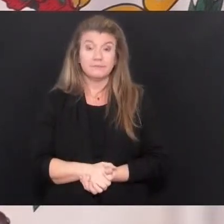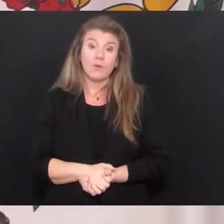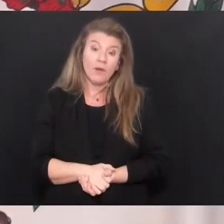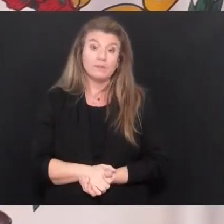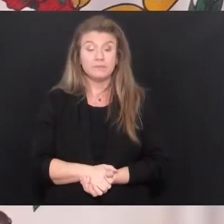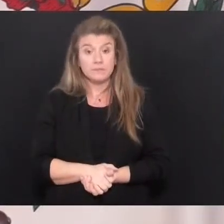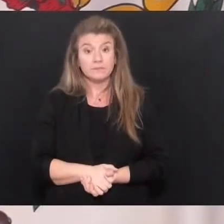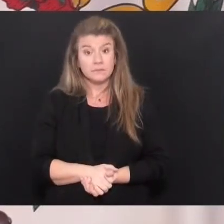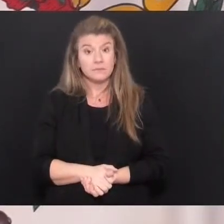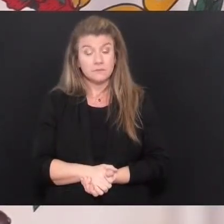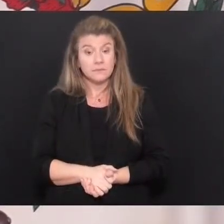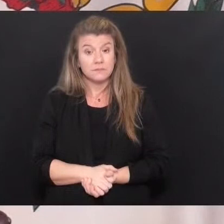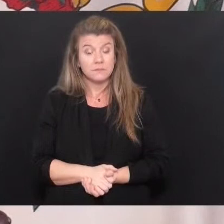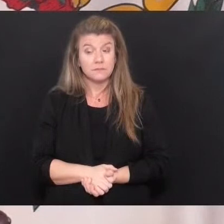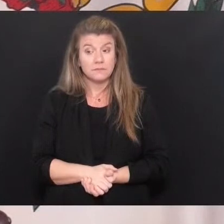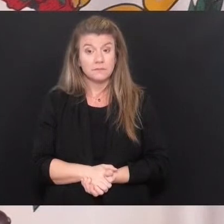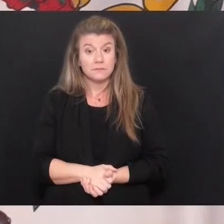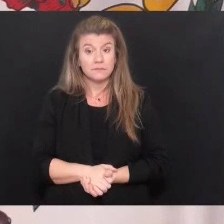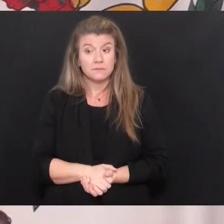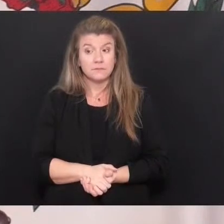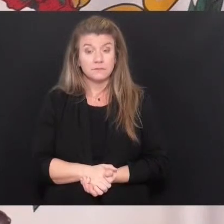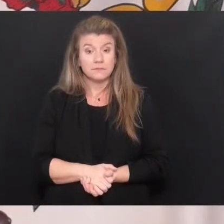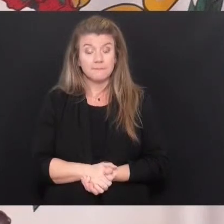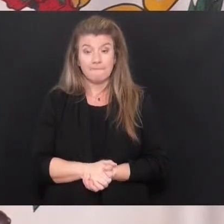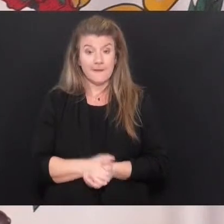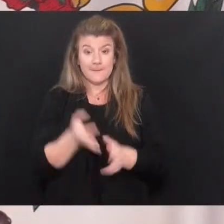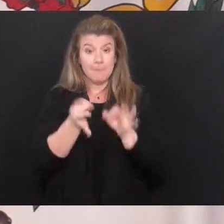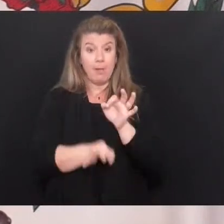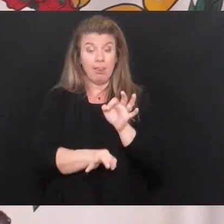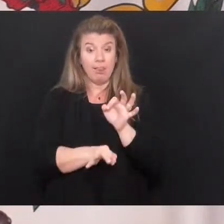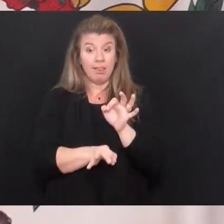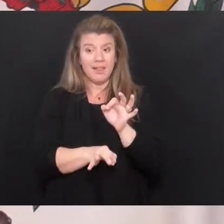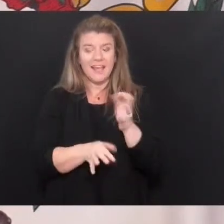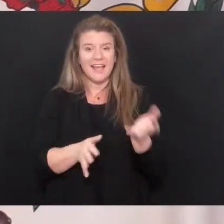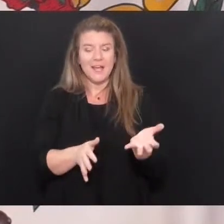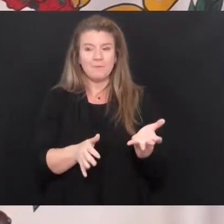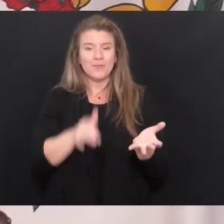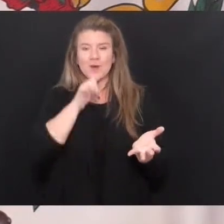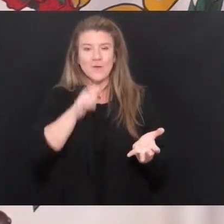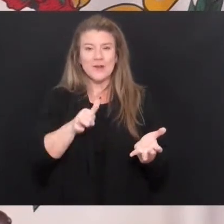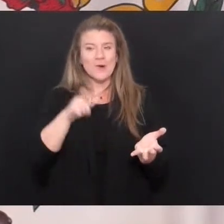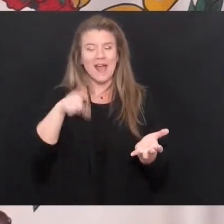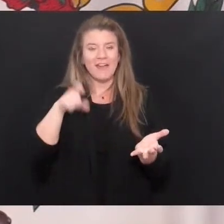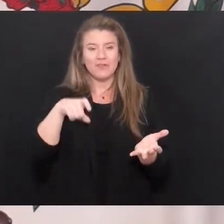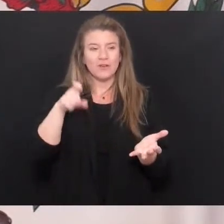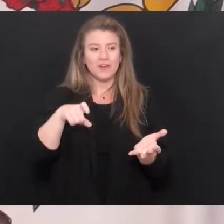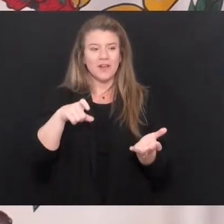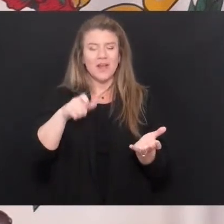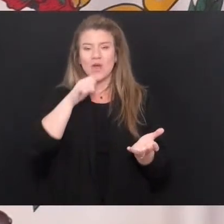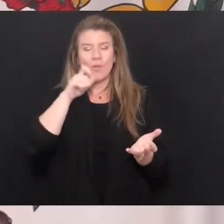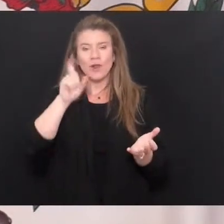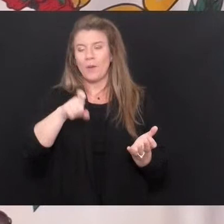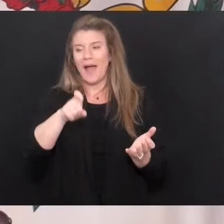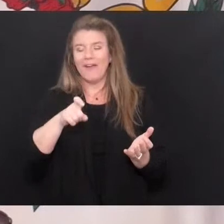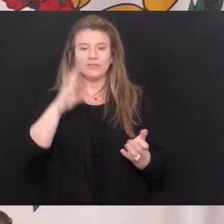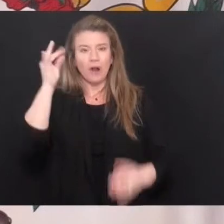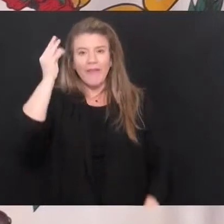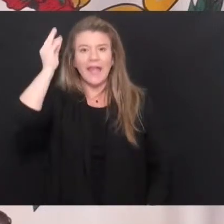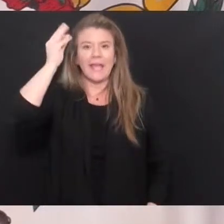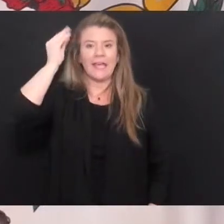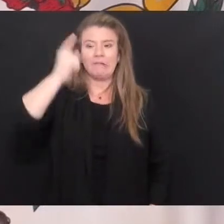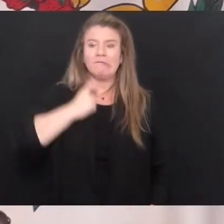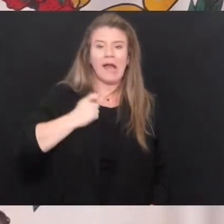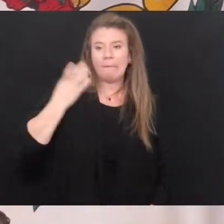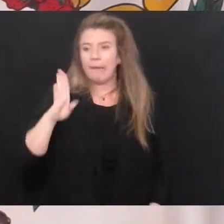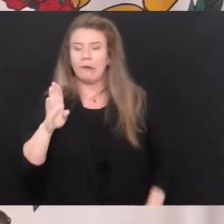mean, it's just simple as that. We don't have to start thinking red,